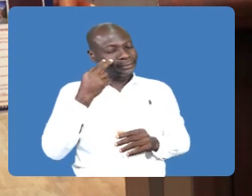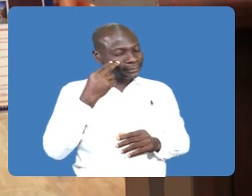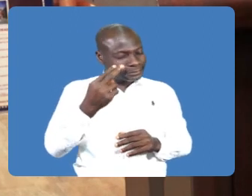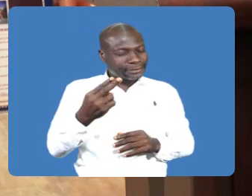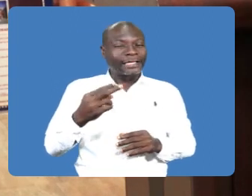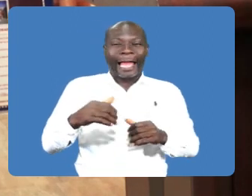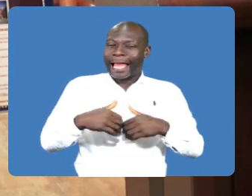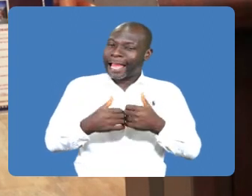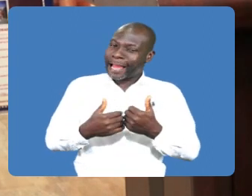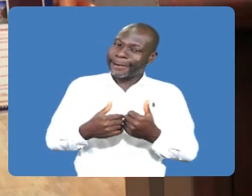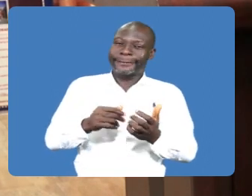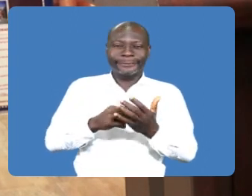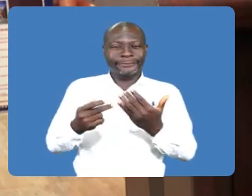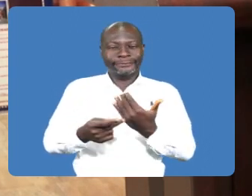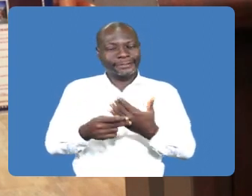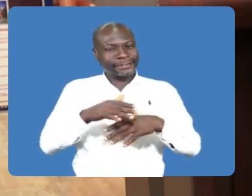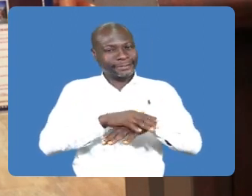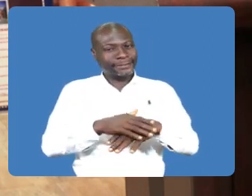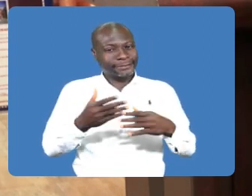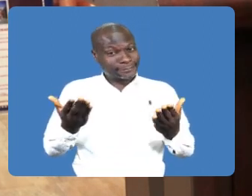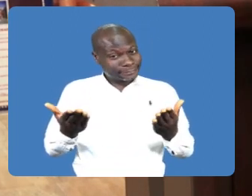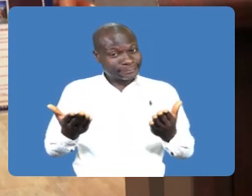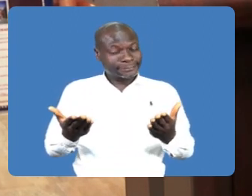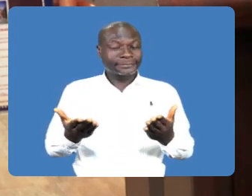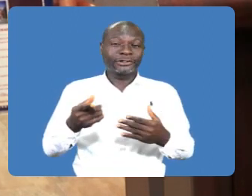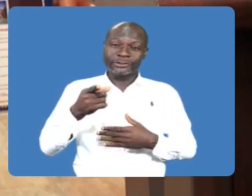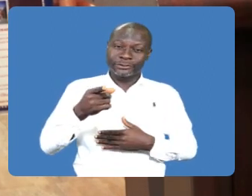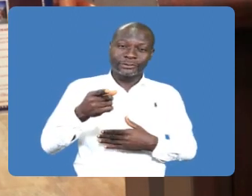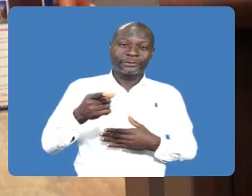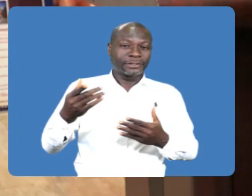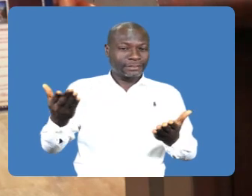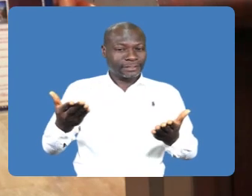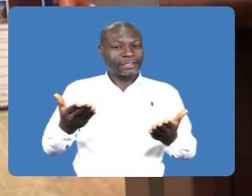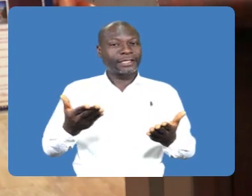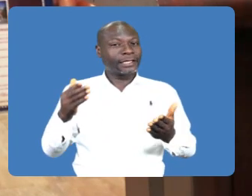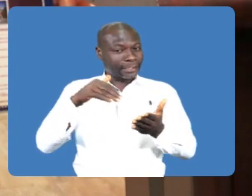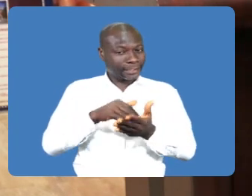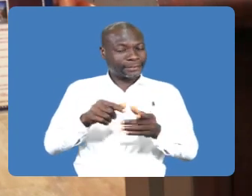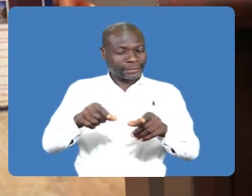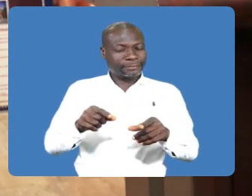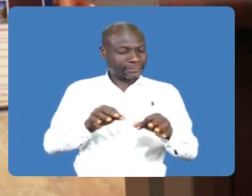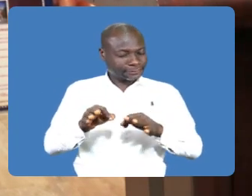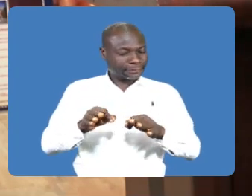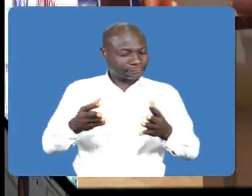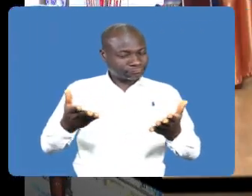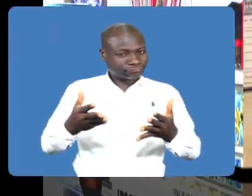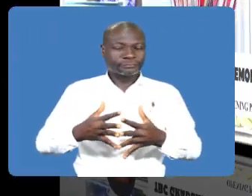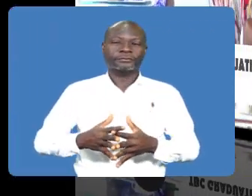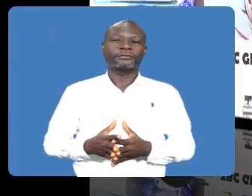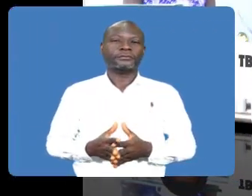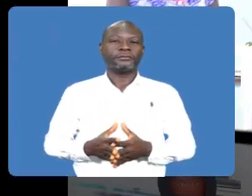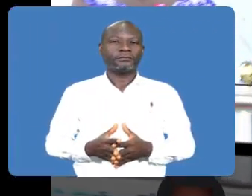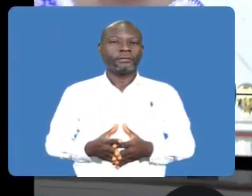sadie eho jumedie no etumi ekoso sa isia meba onche maba abe krao